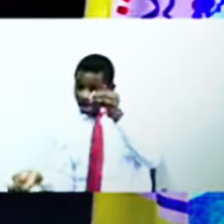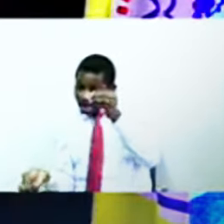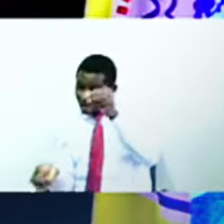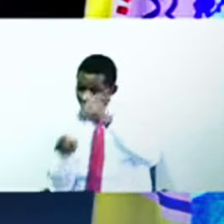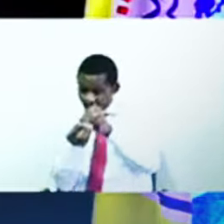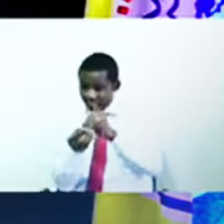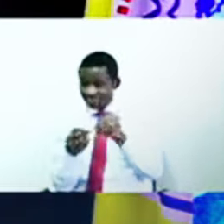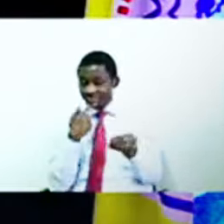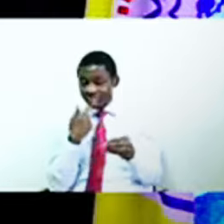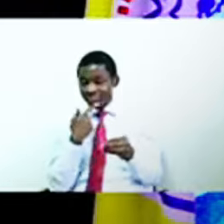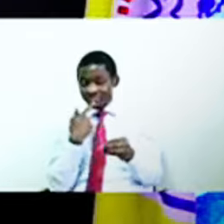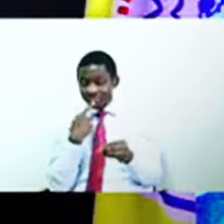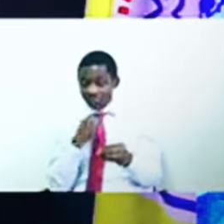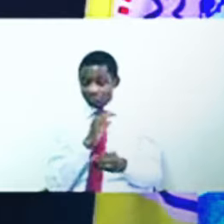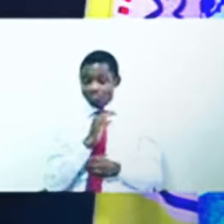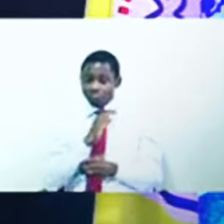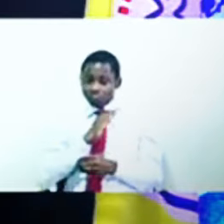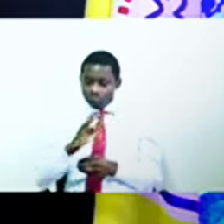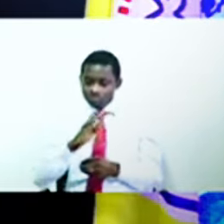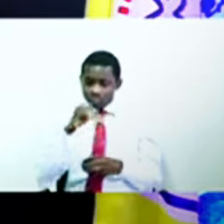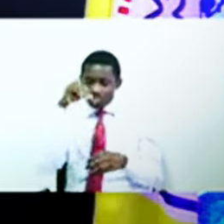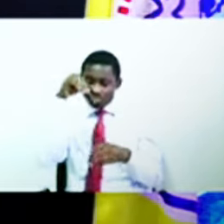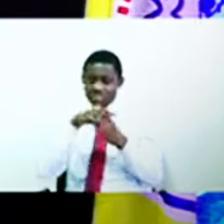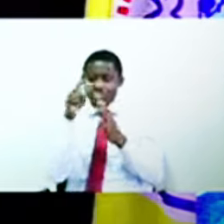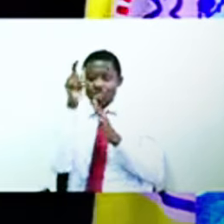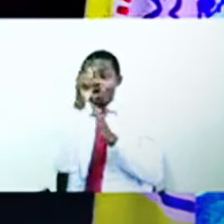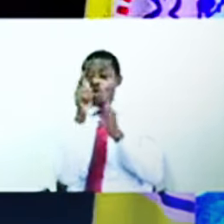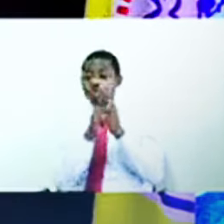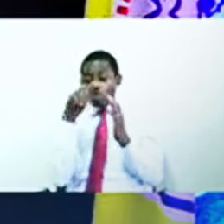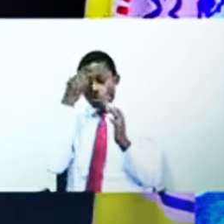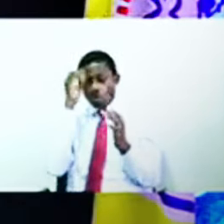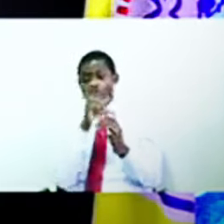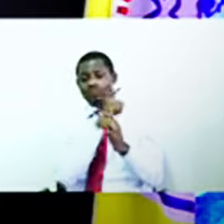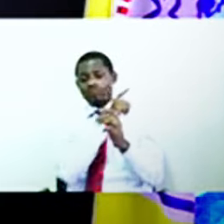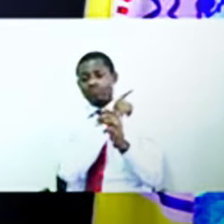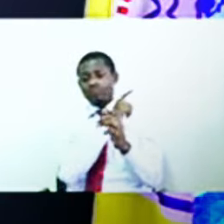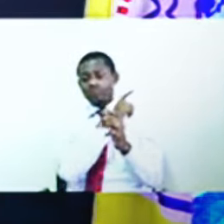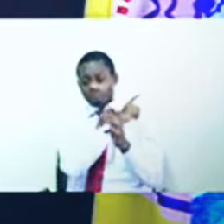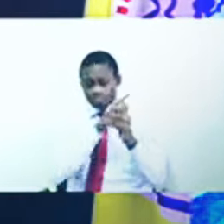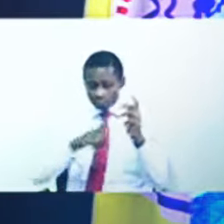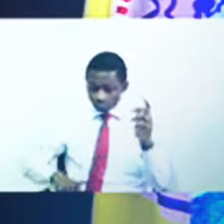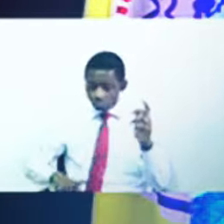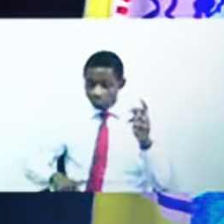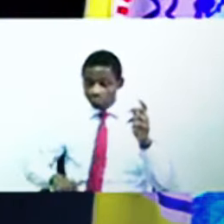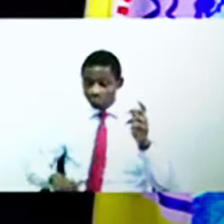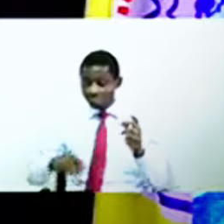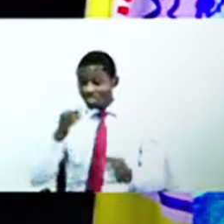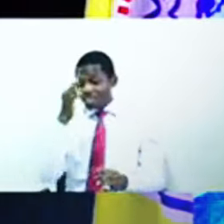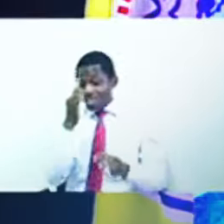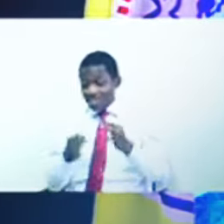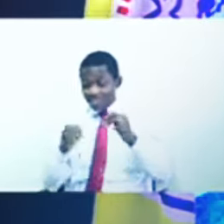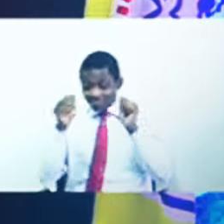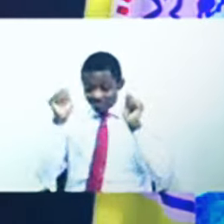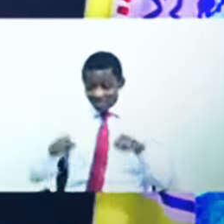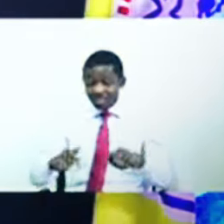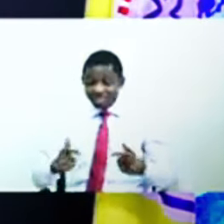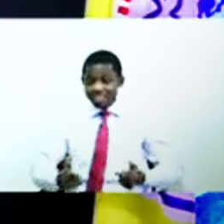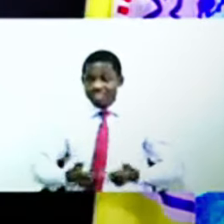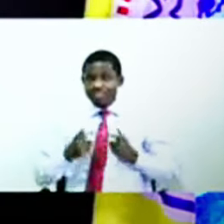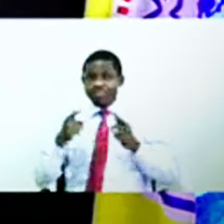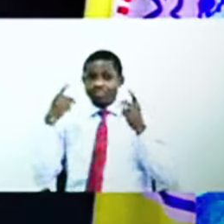Lord. In living a victorious Christian life, we need confidence in the law of the